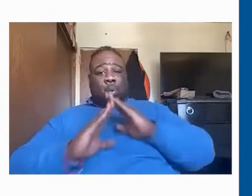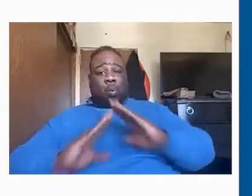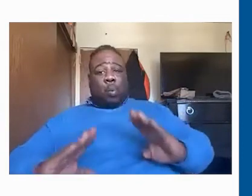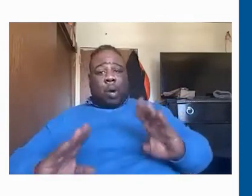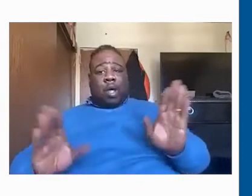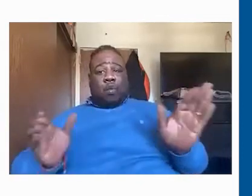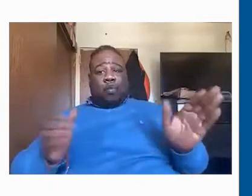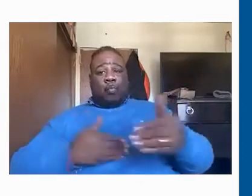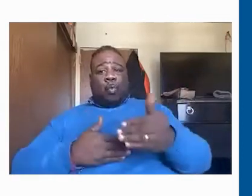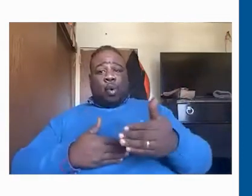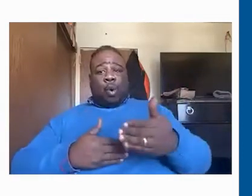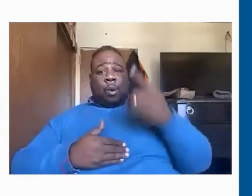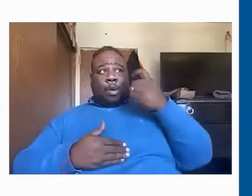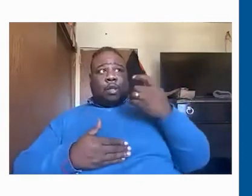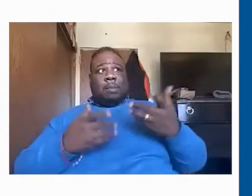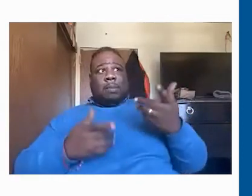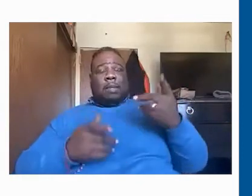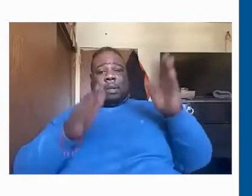who are,